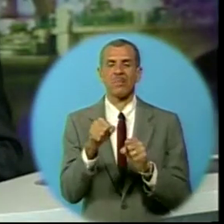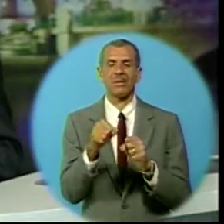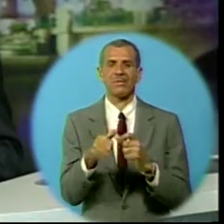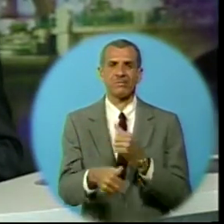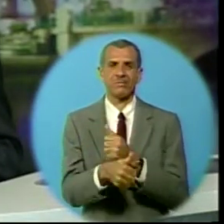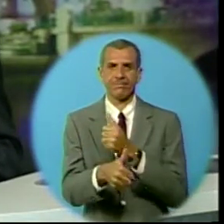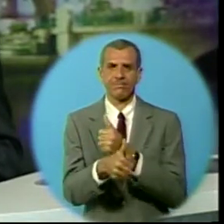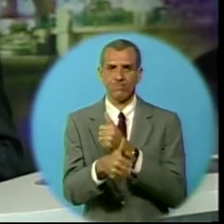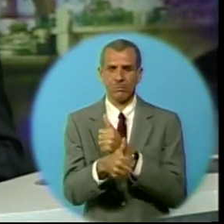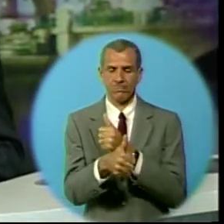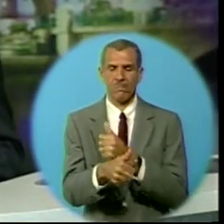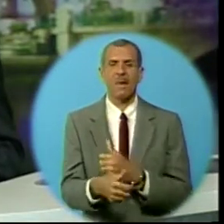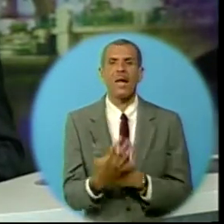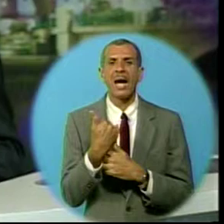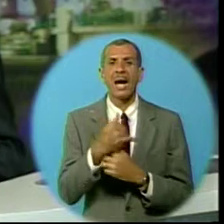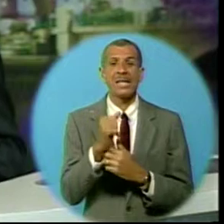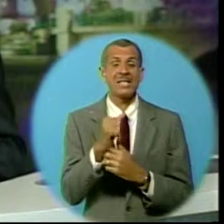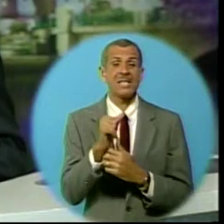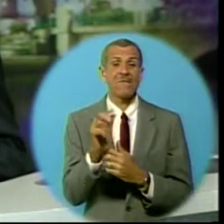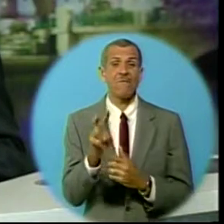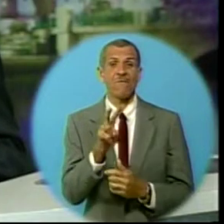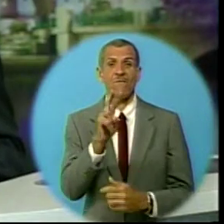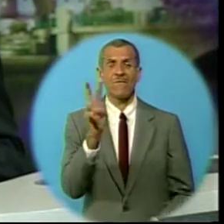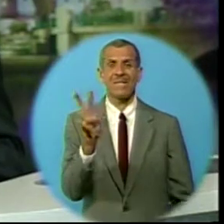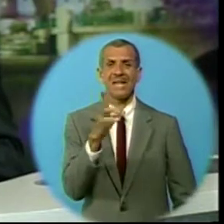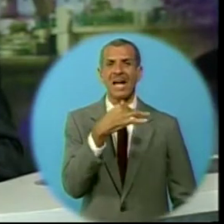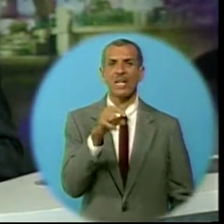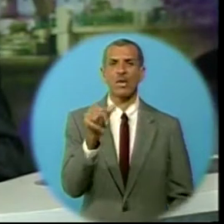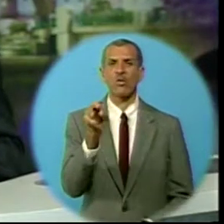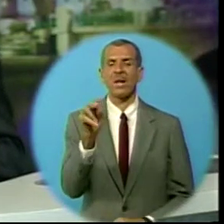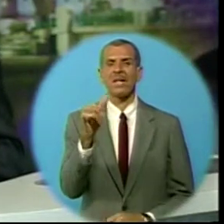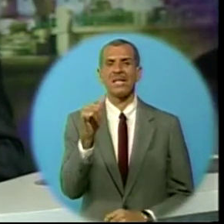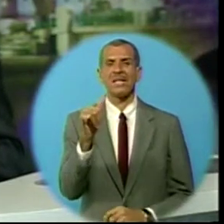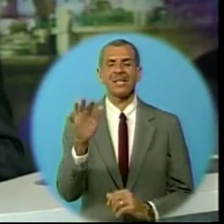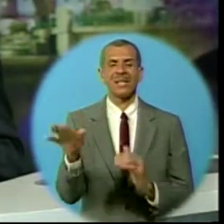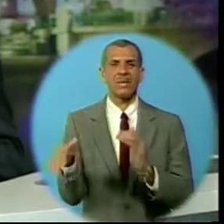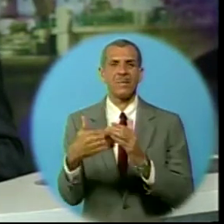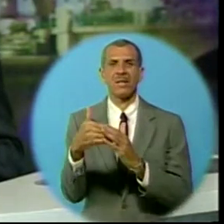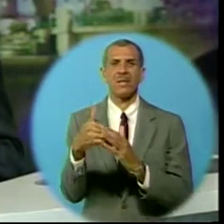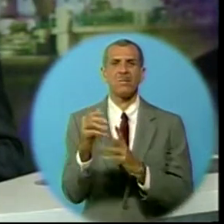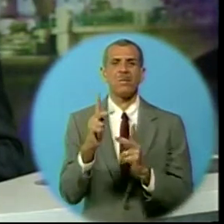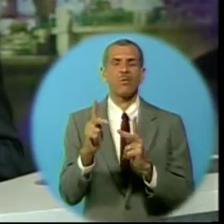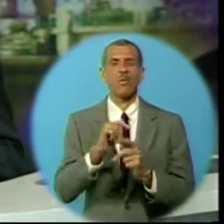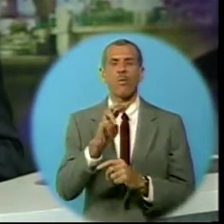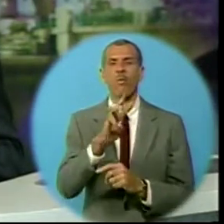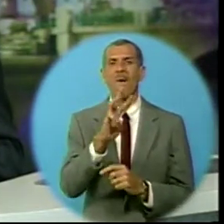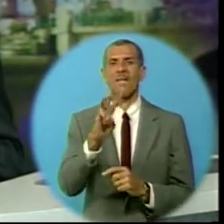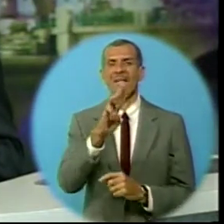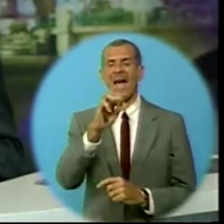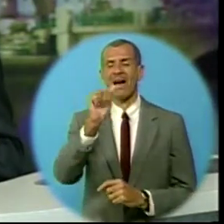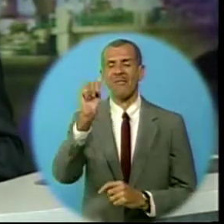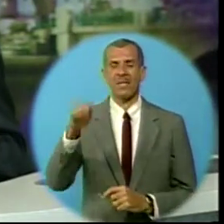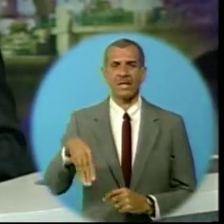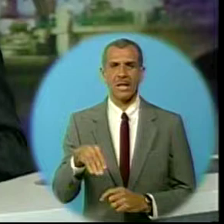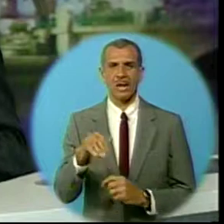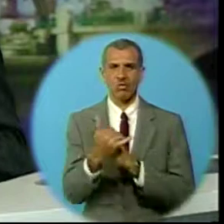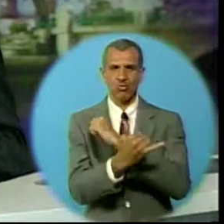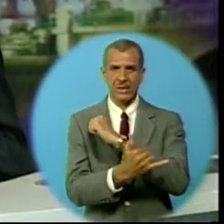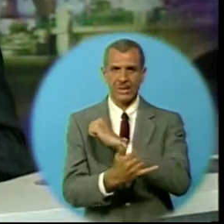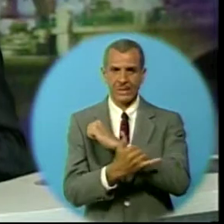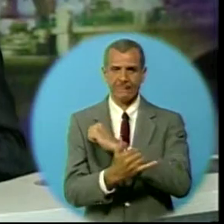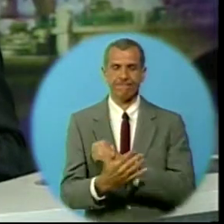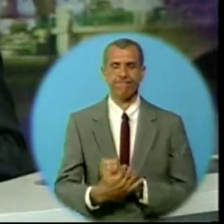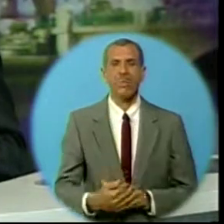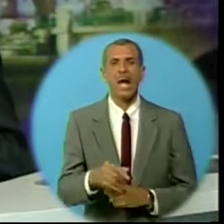threat. Earlier, St. Vincent and the Grenadines announced a ban on visitors from the West African countries.